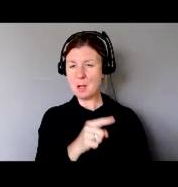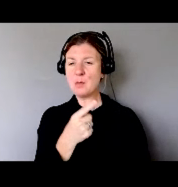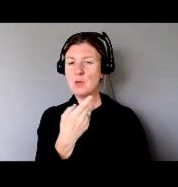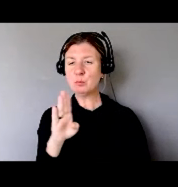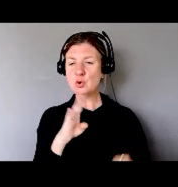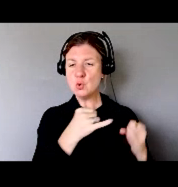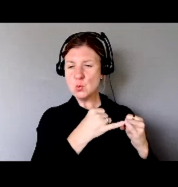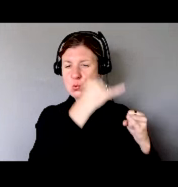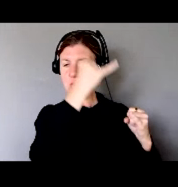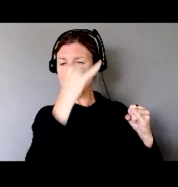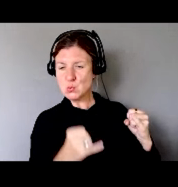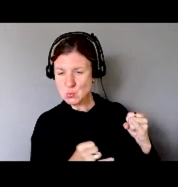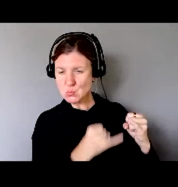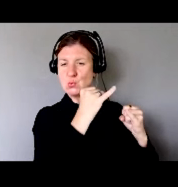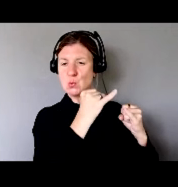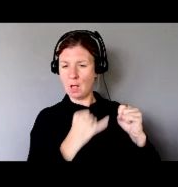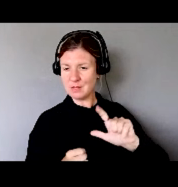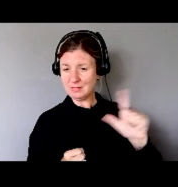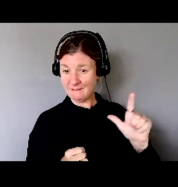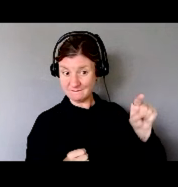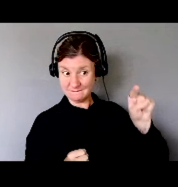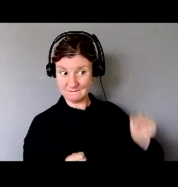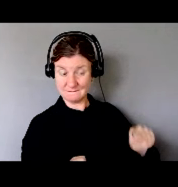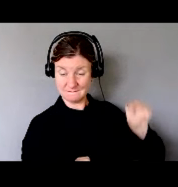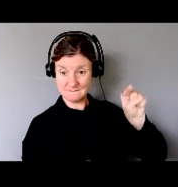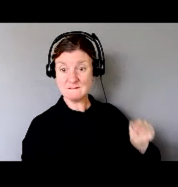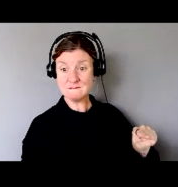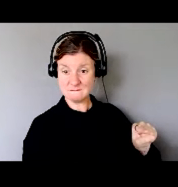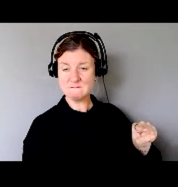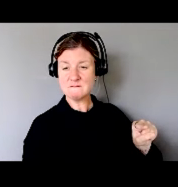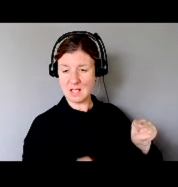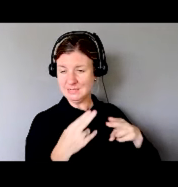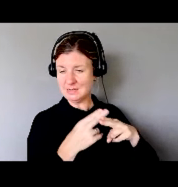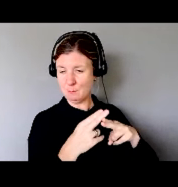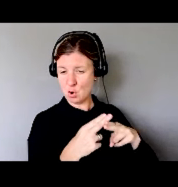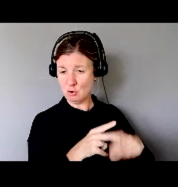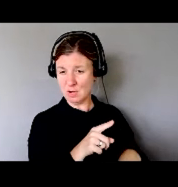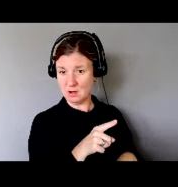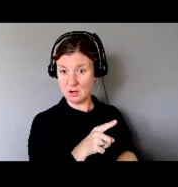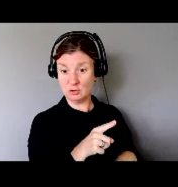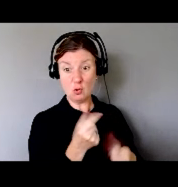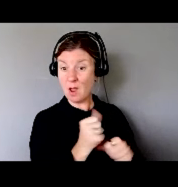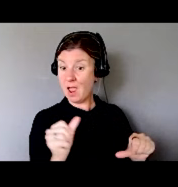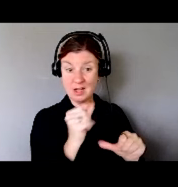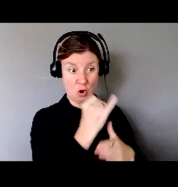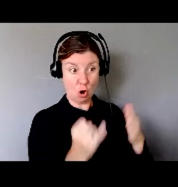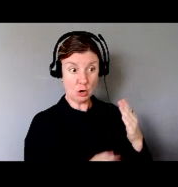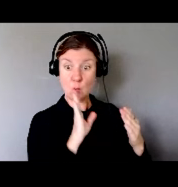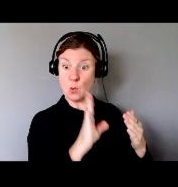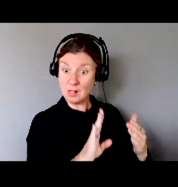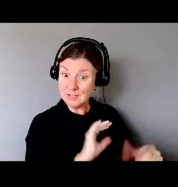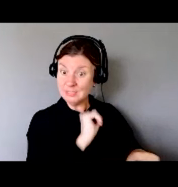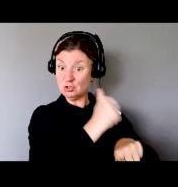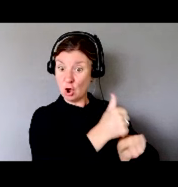is on the left-hand side of the map. Artwork considered for this space would not be able to be installed until